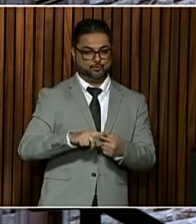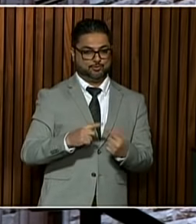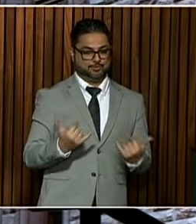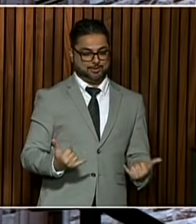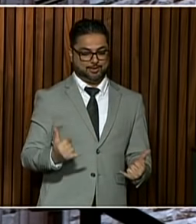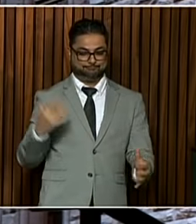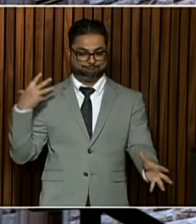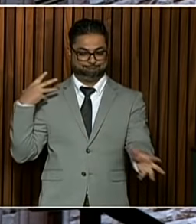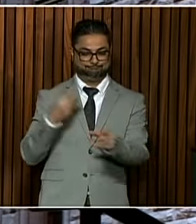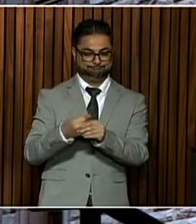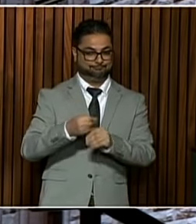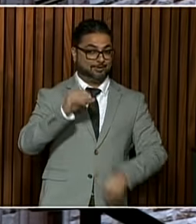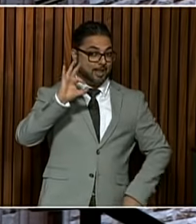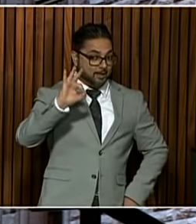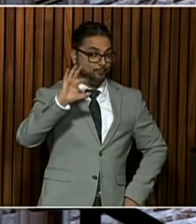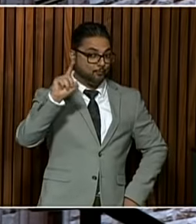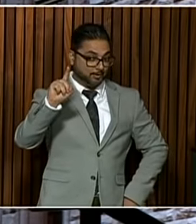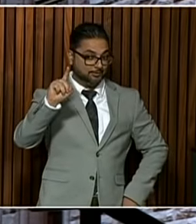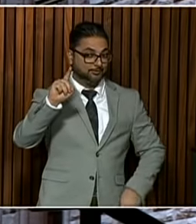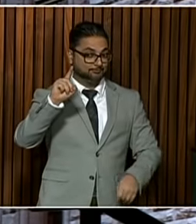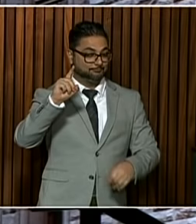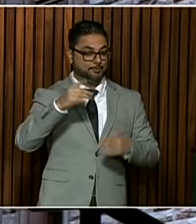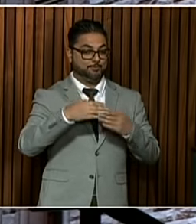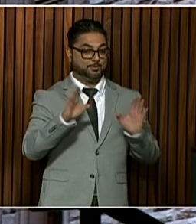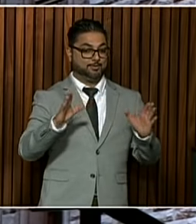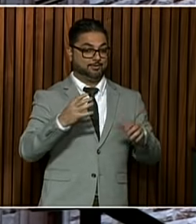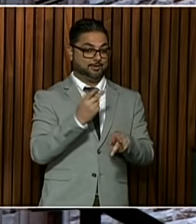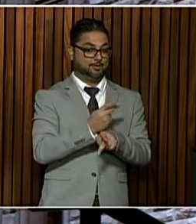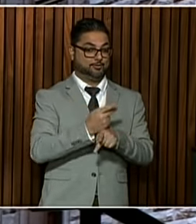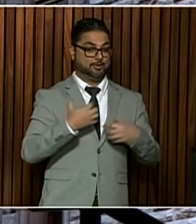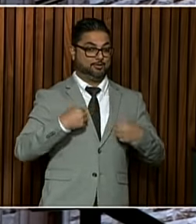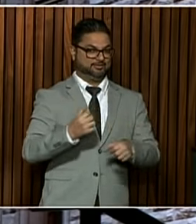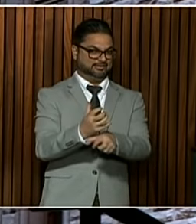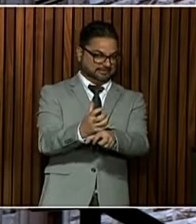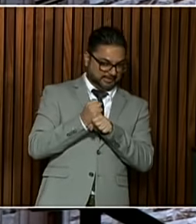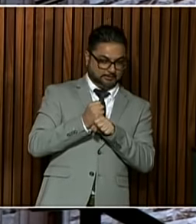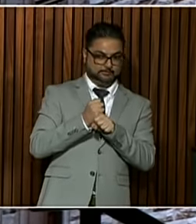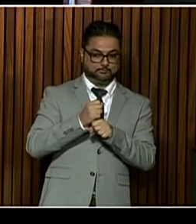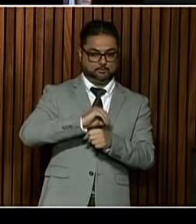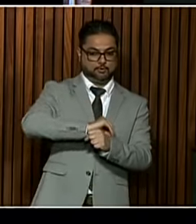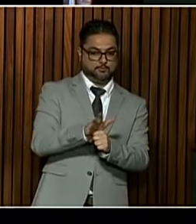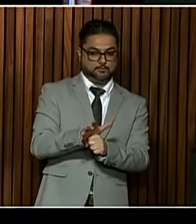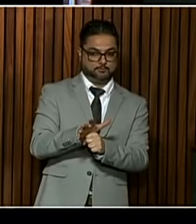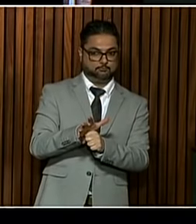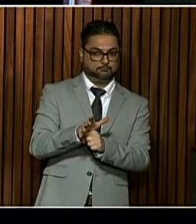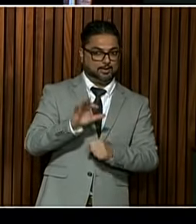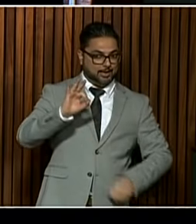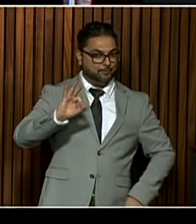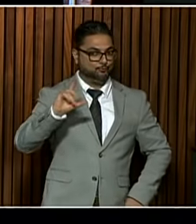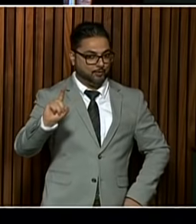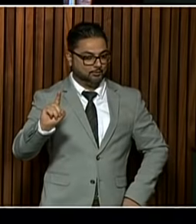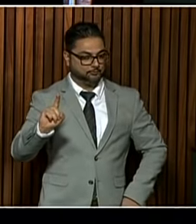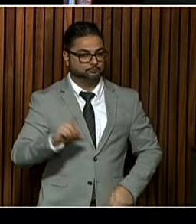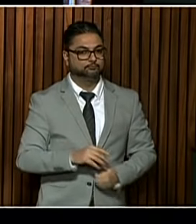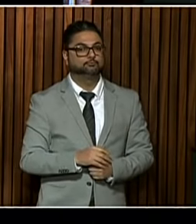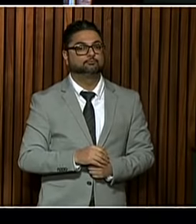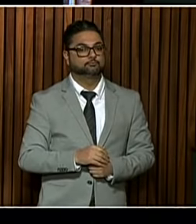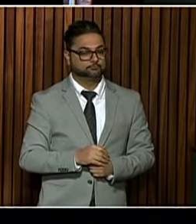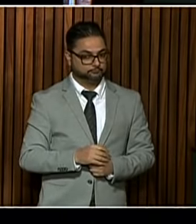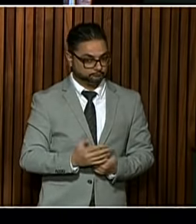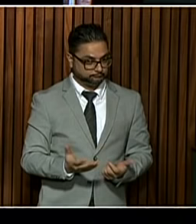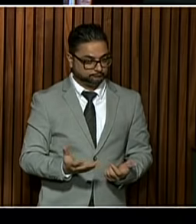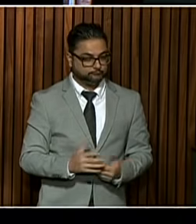those were arrived at on the job at the healthcare setting. Okay, moving on. Kate Allen, first